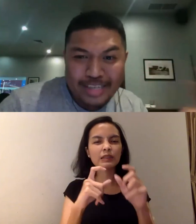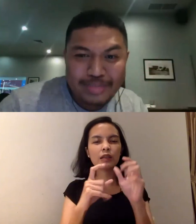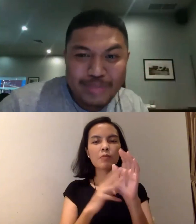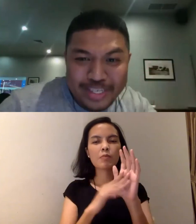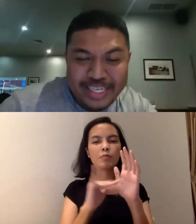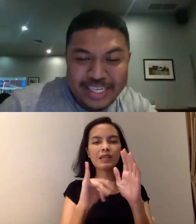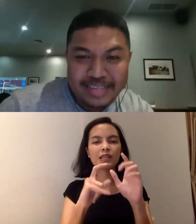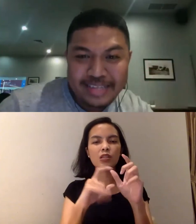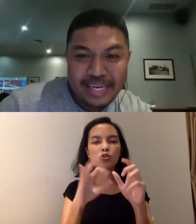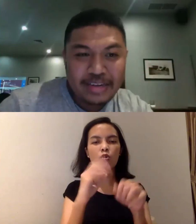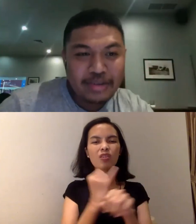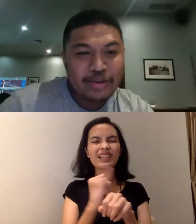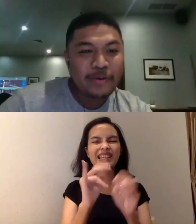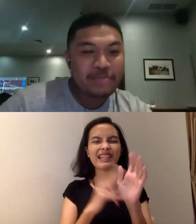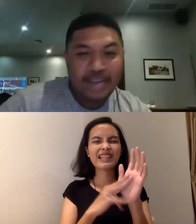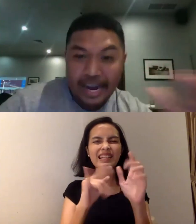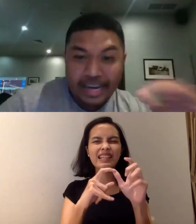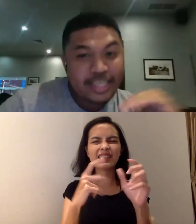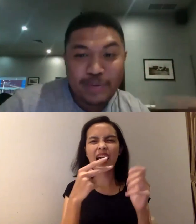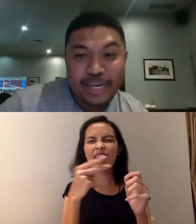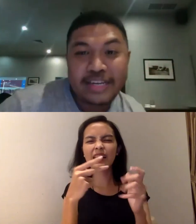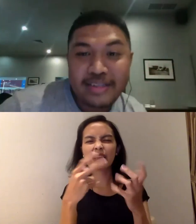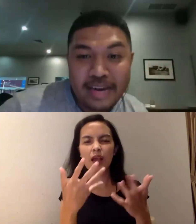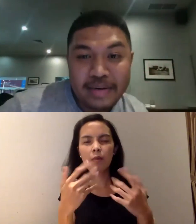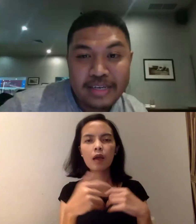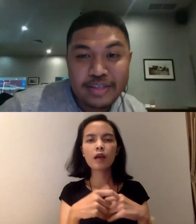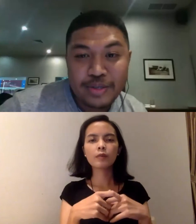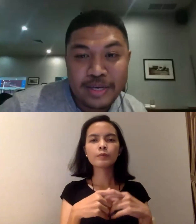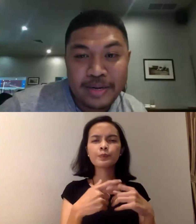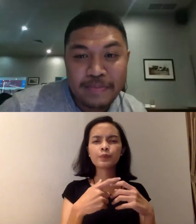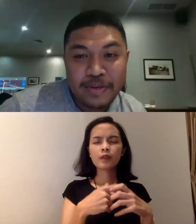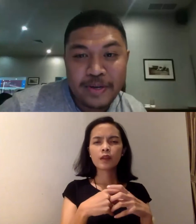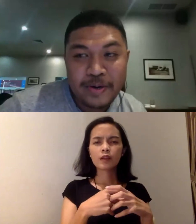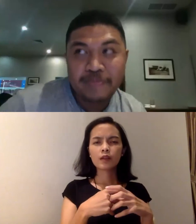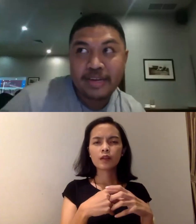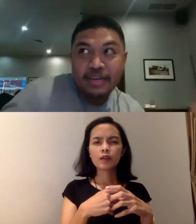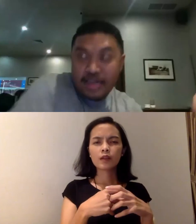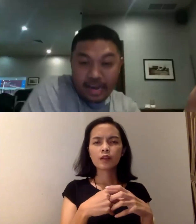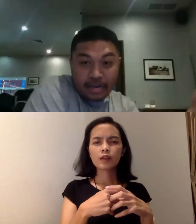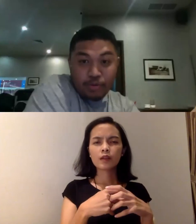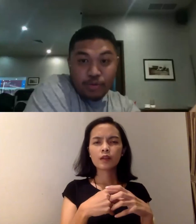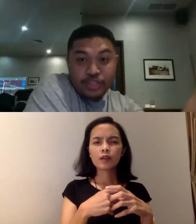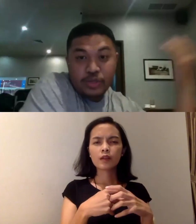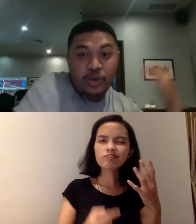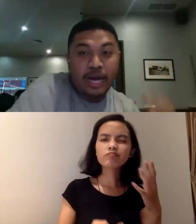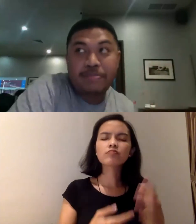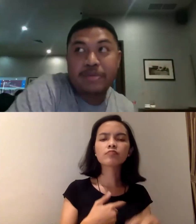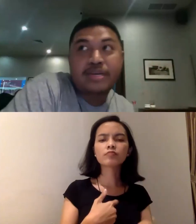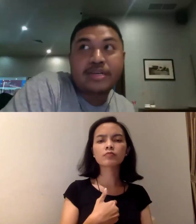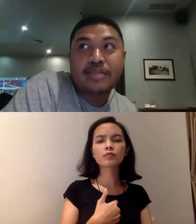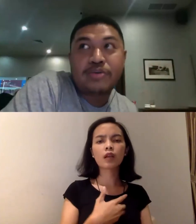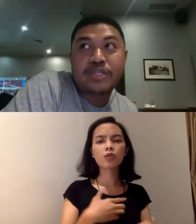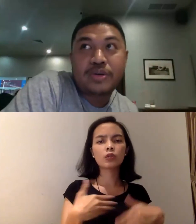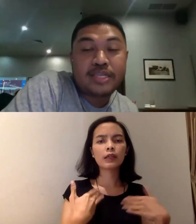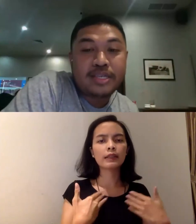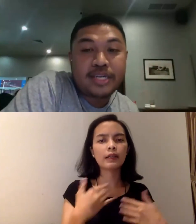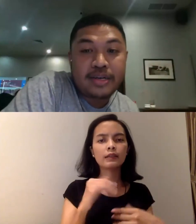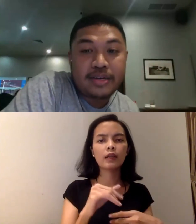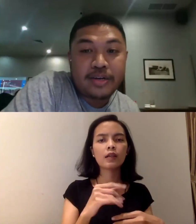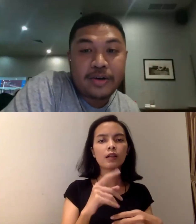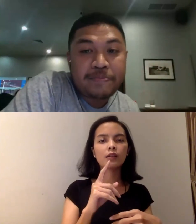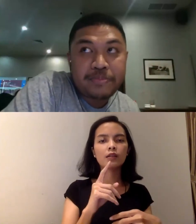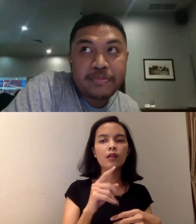what is misogynistic thing, I explained that to them, and I was so happy because they were so